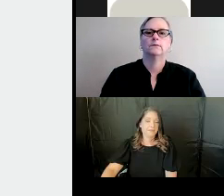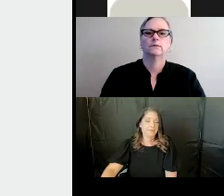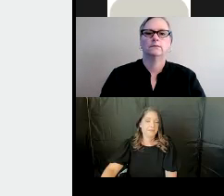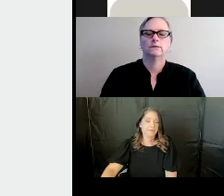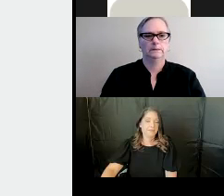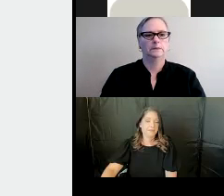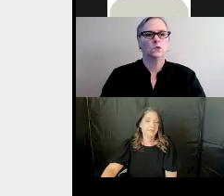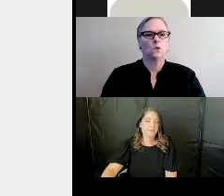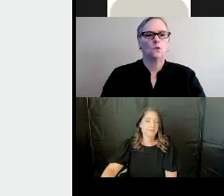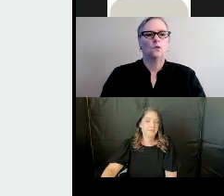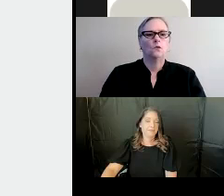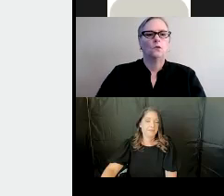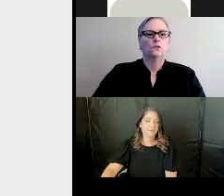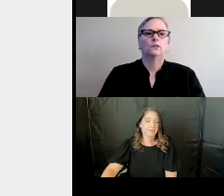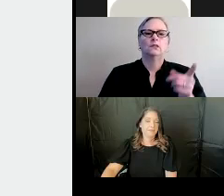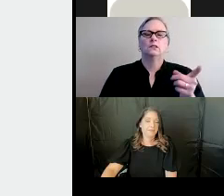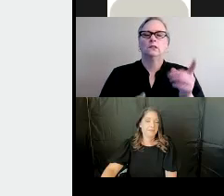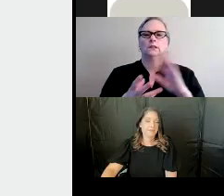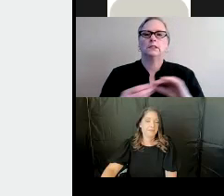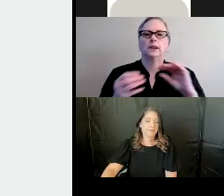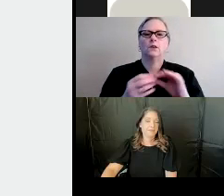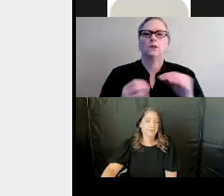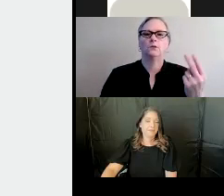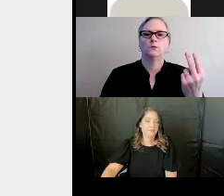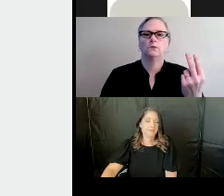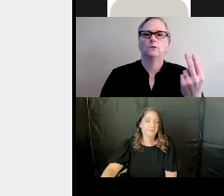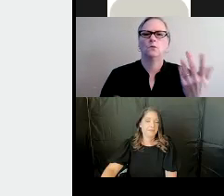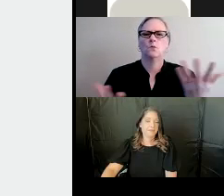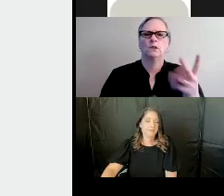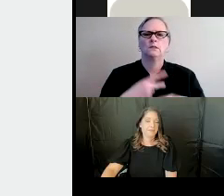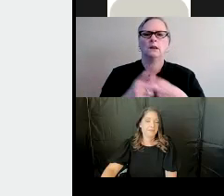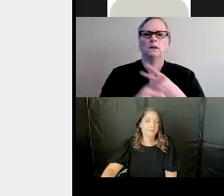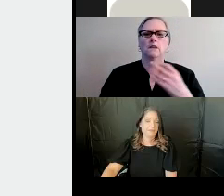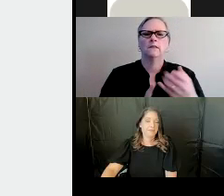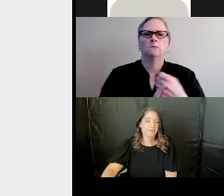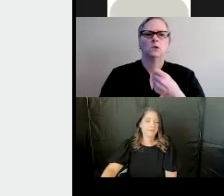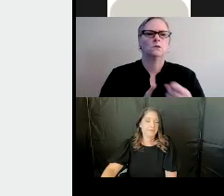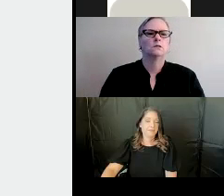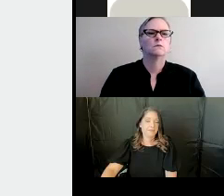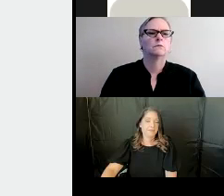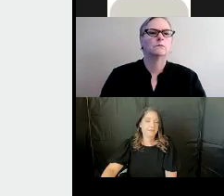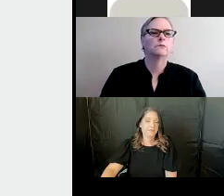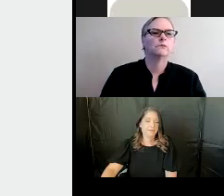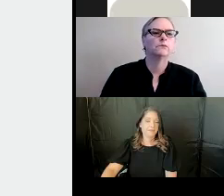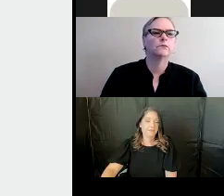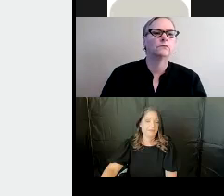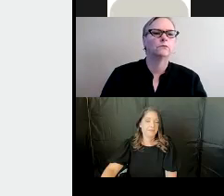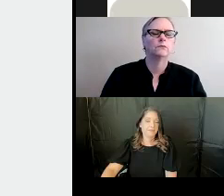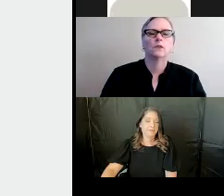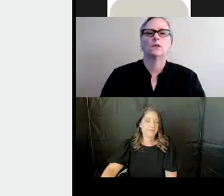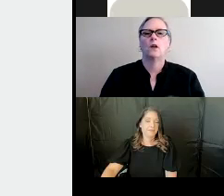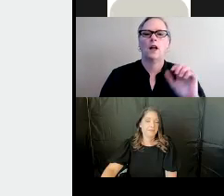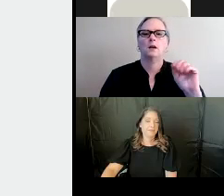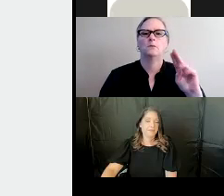So here's scenario 2. What type of abuse is this? So Kathy lives